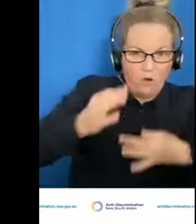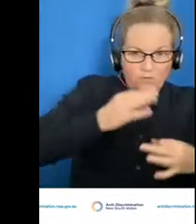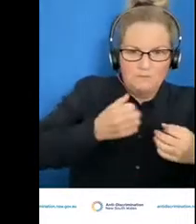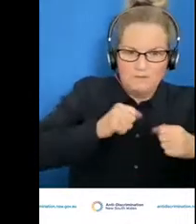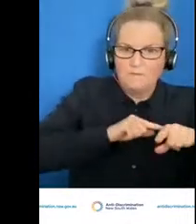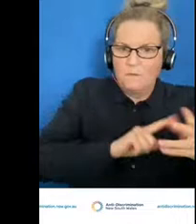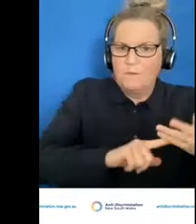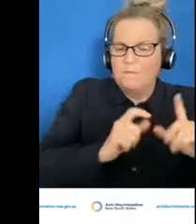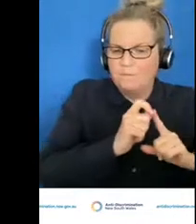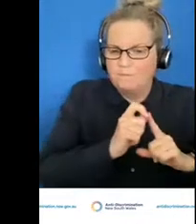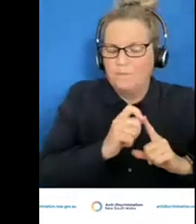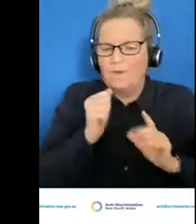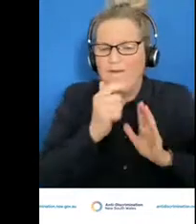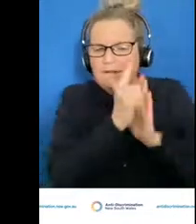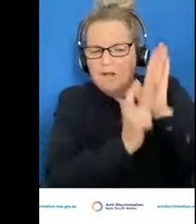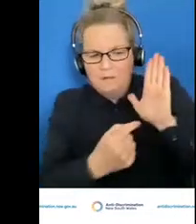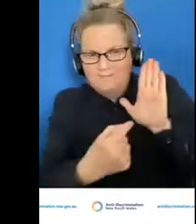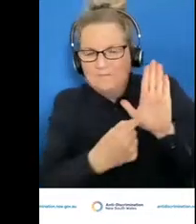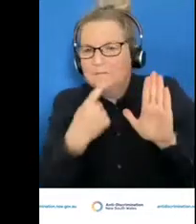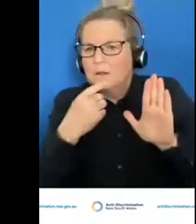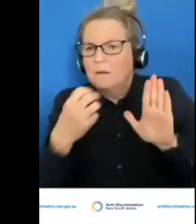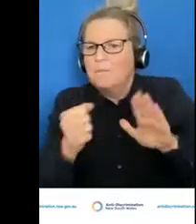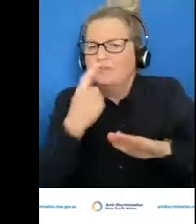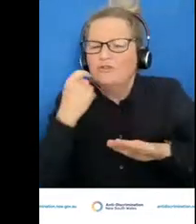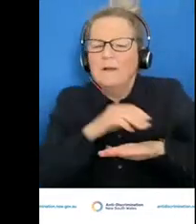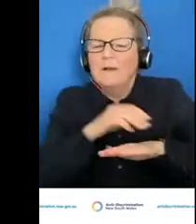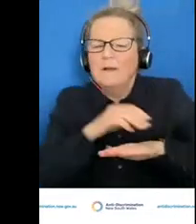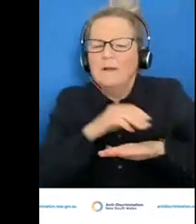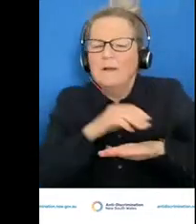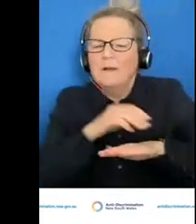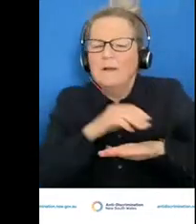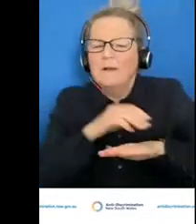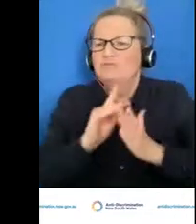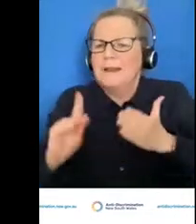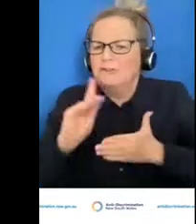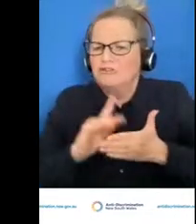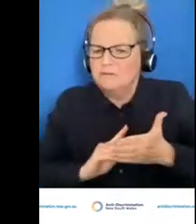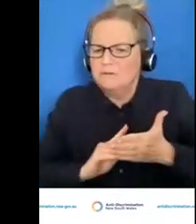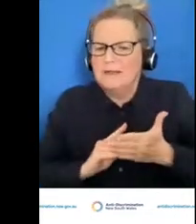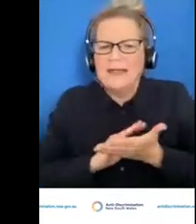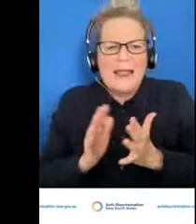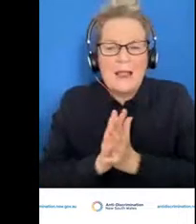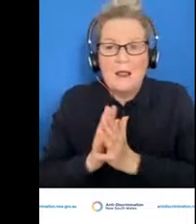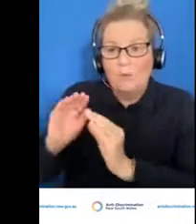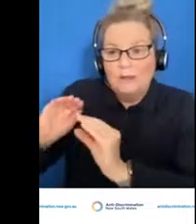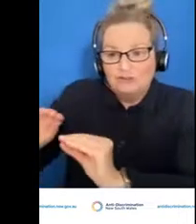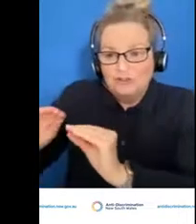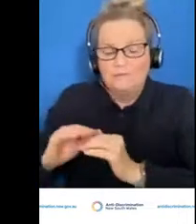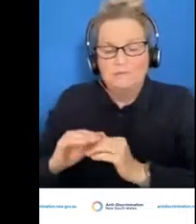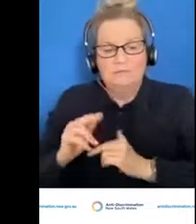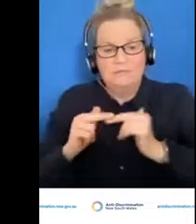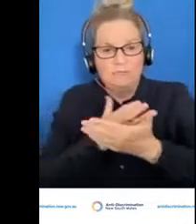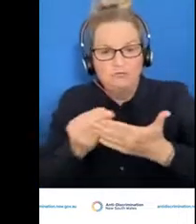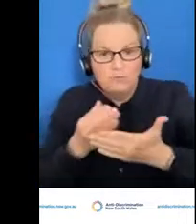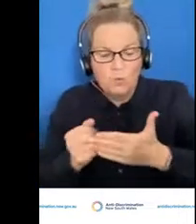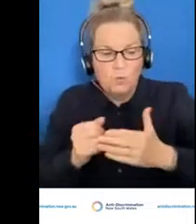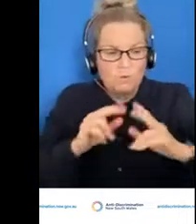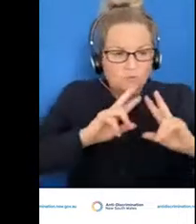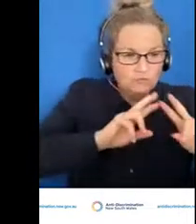function to try and eliminate discrimination through education, through the development of resources, through research,